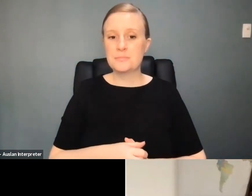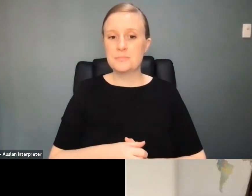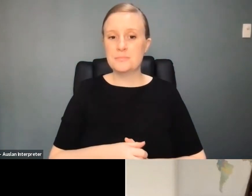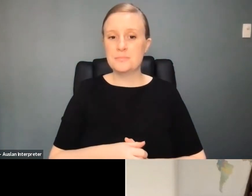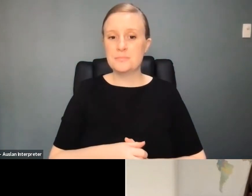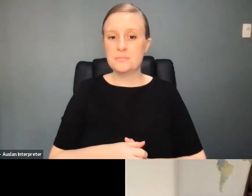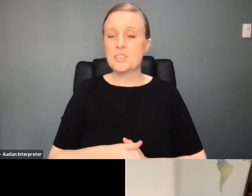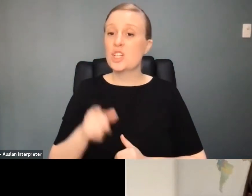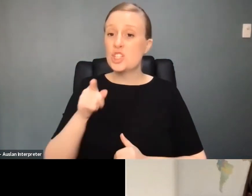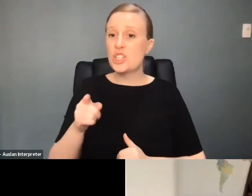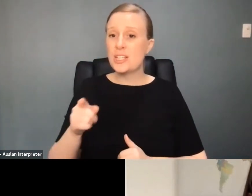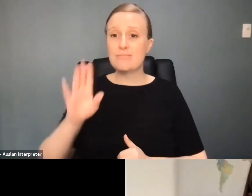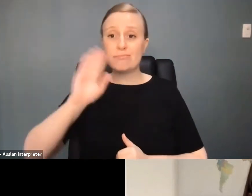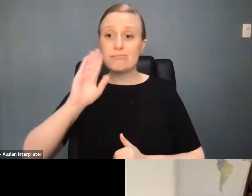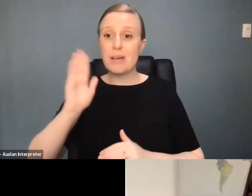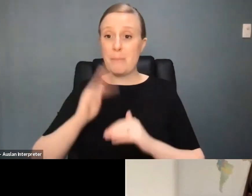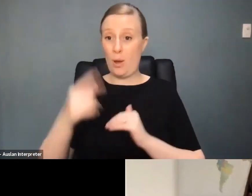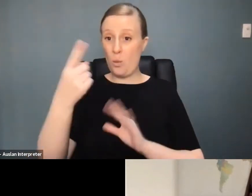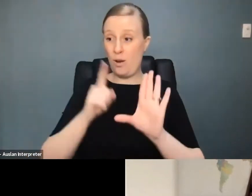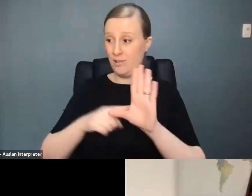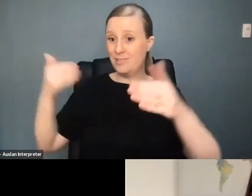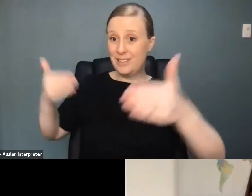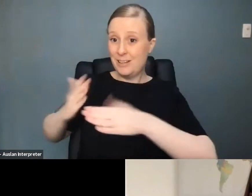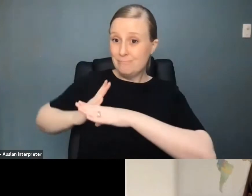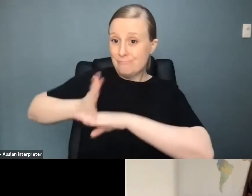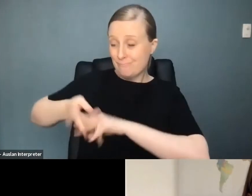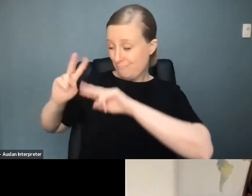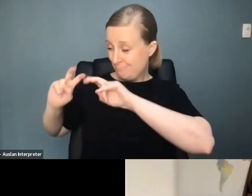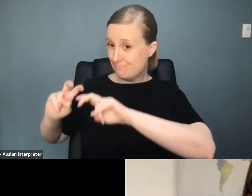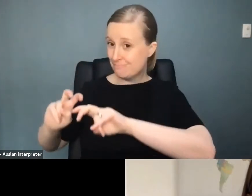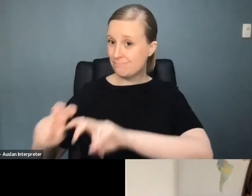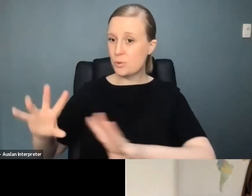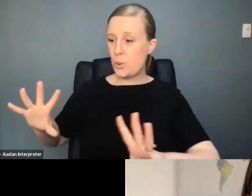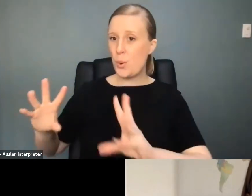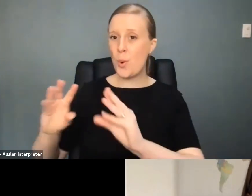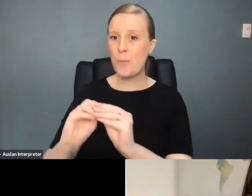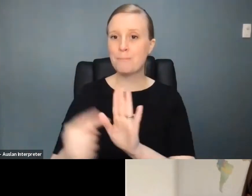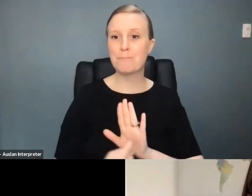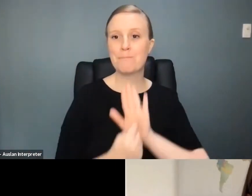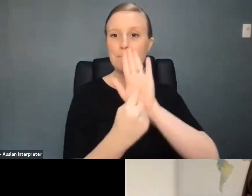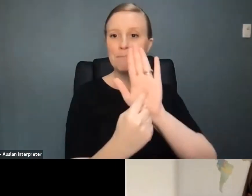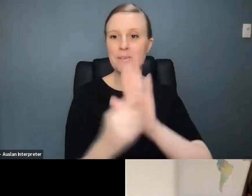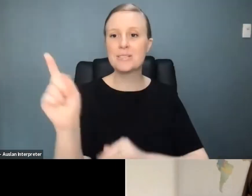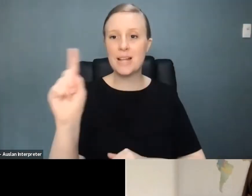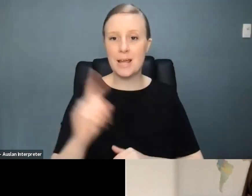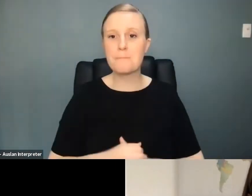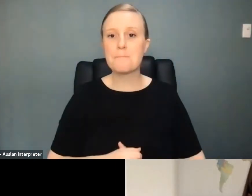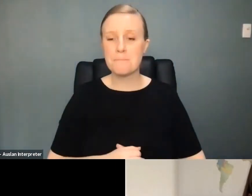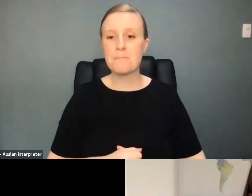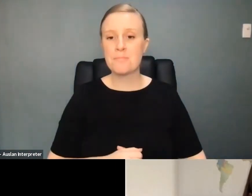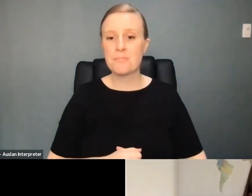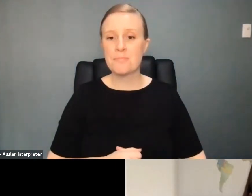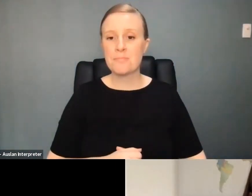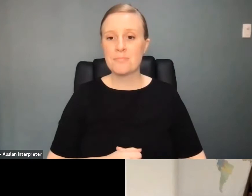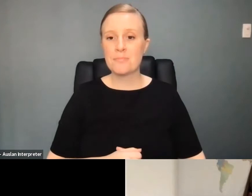in particular, I'd like to note the challenge of COVID for this work, where